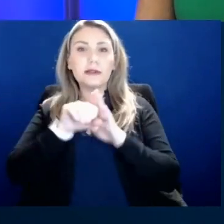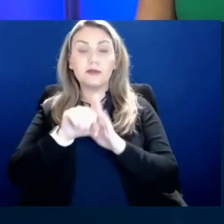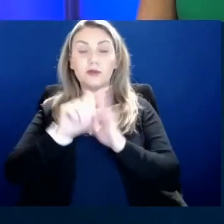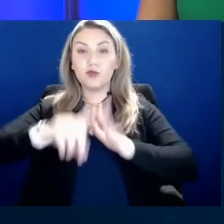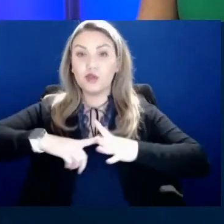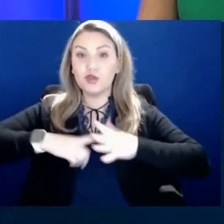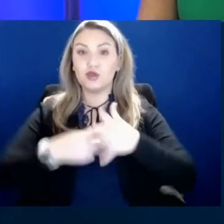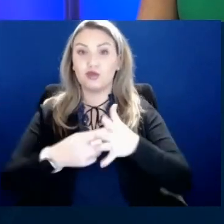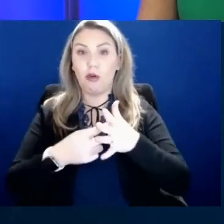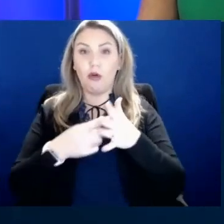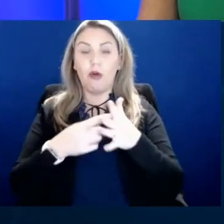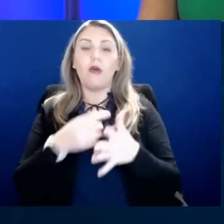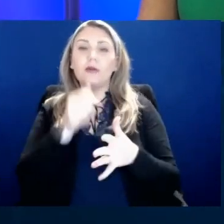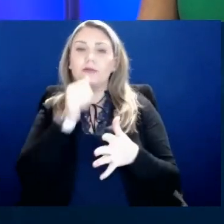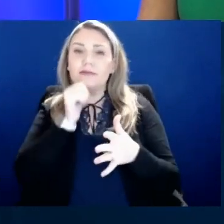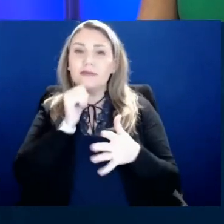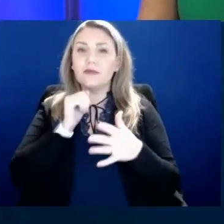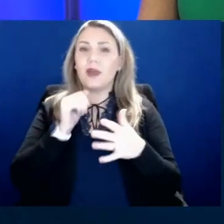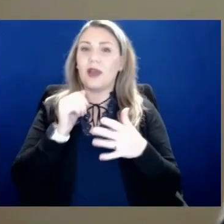dealing with now.